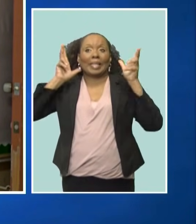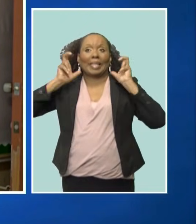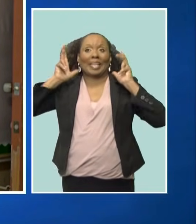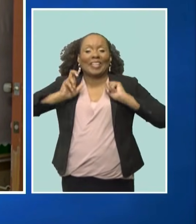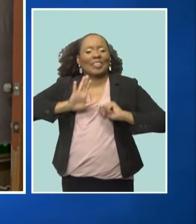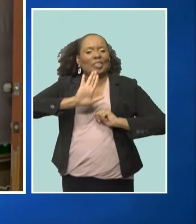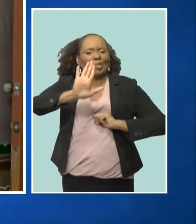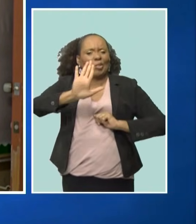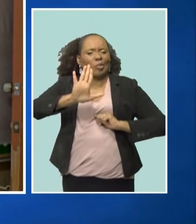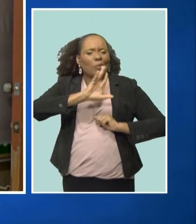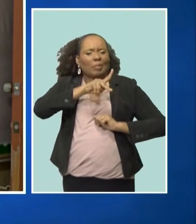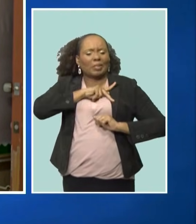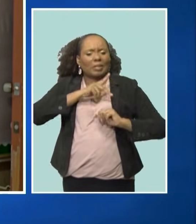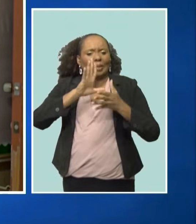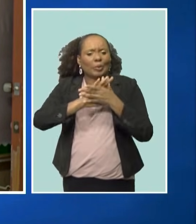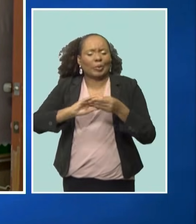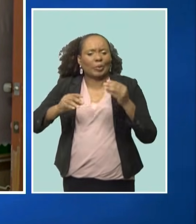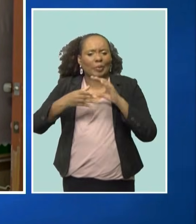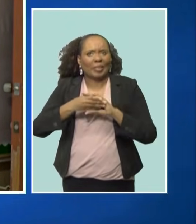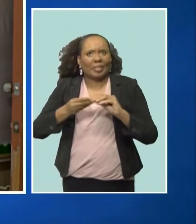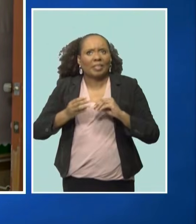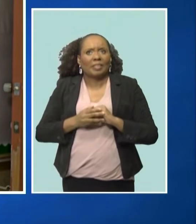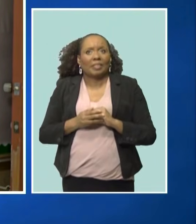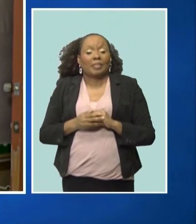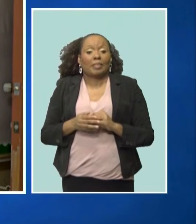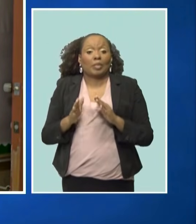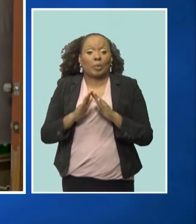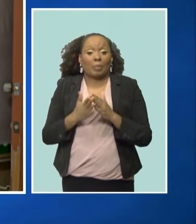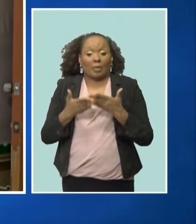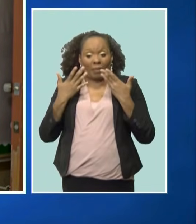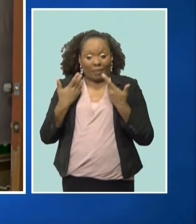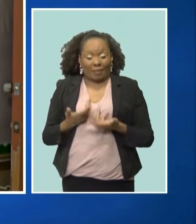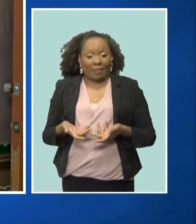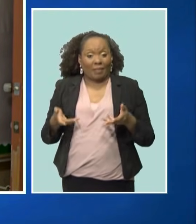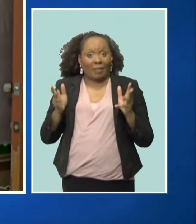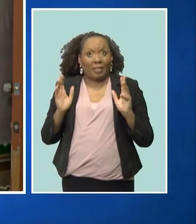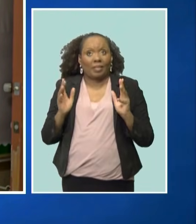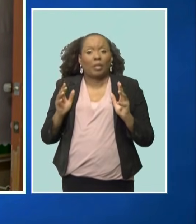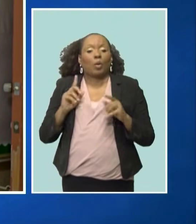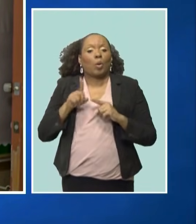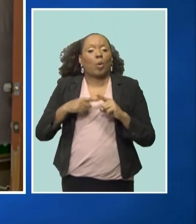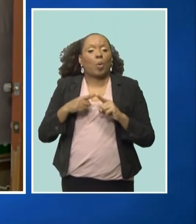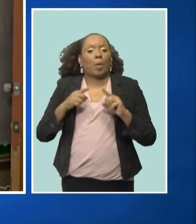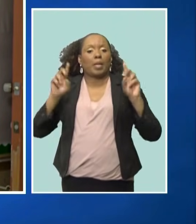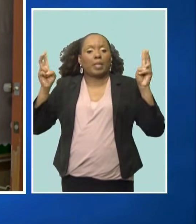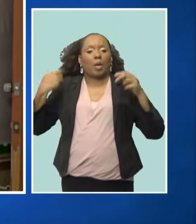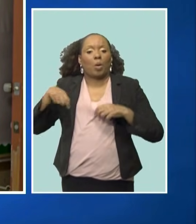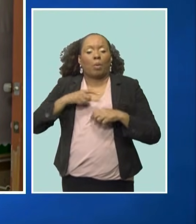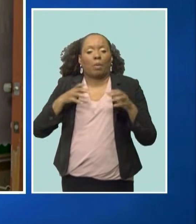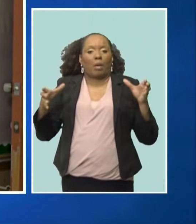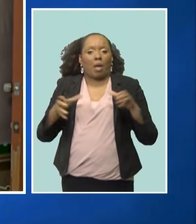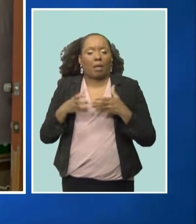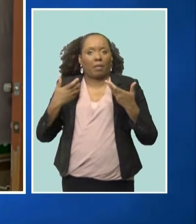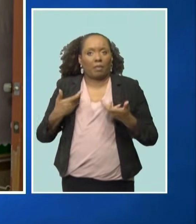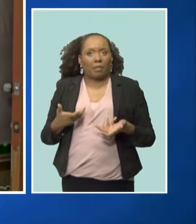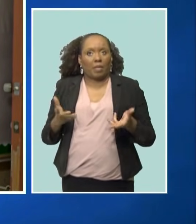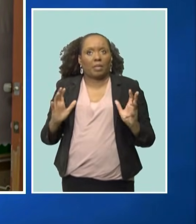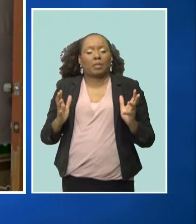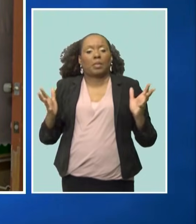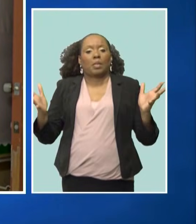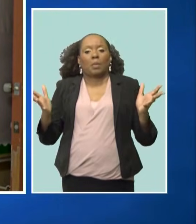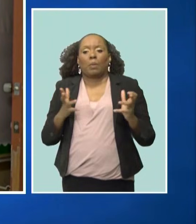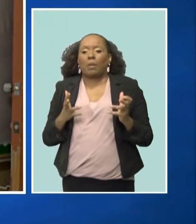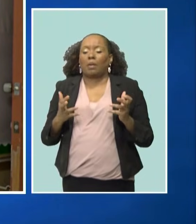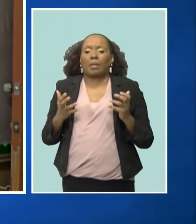stories as well. And at the end of the day, we want to publish this book after we gather in, so that everybody can, recap